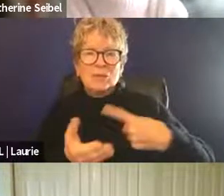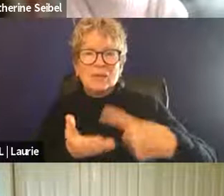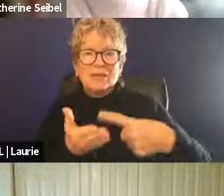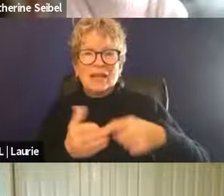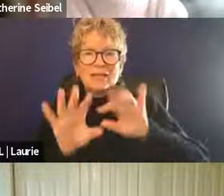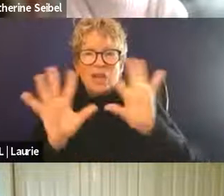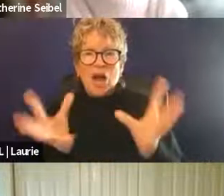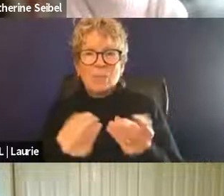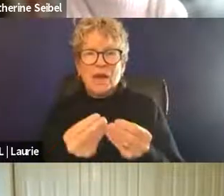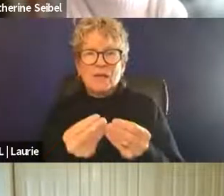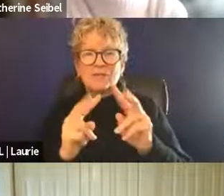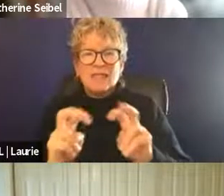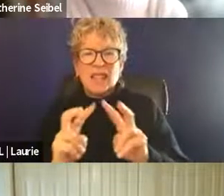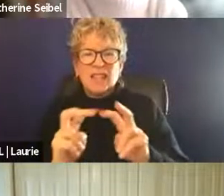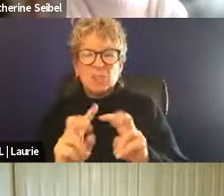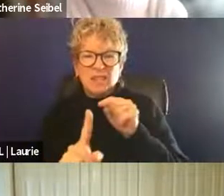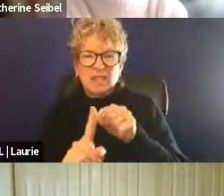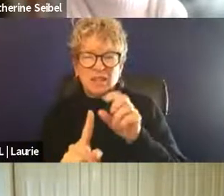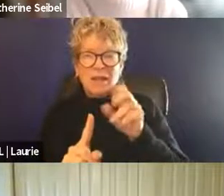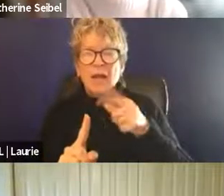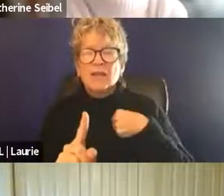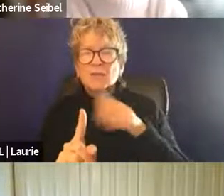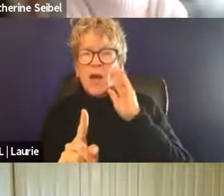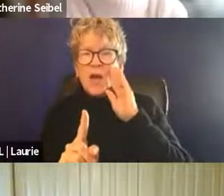assessment. And so I do want to make sure that we have